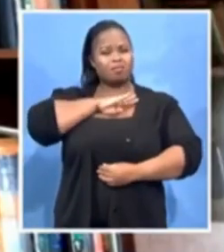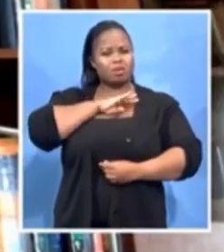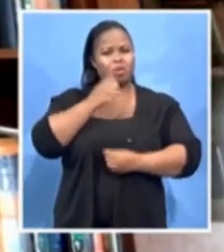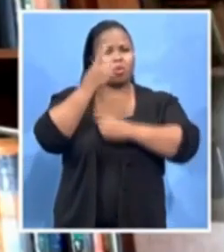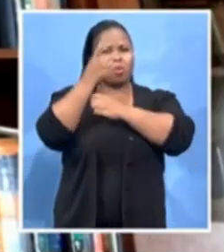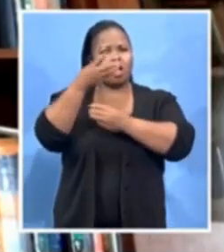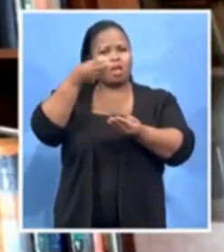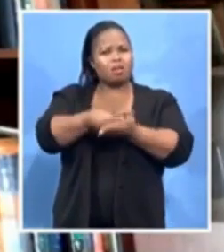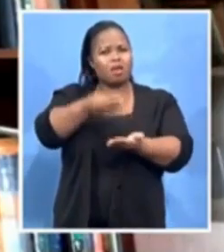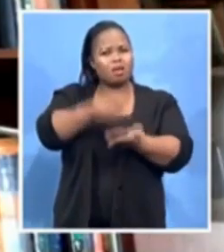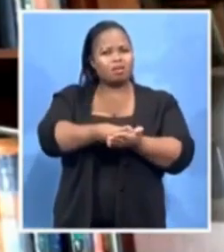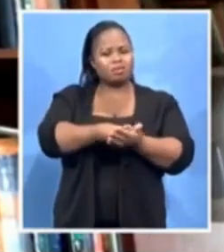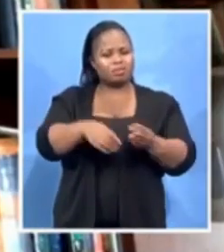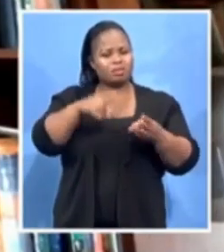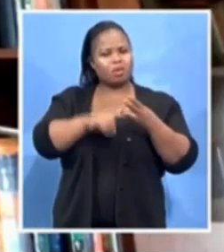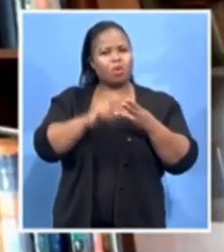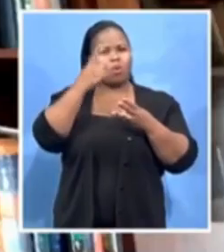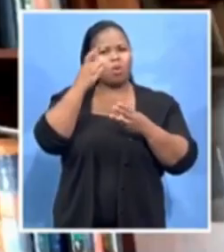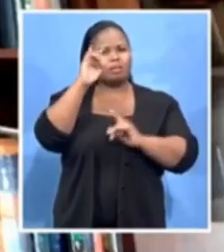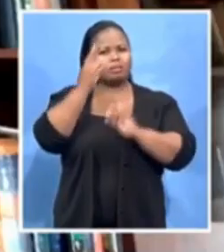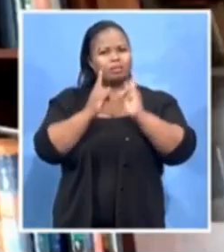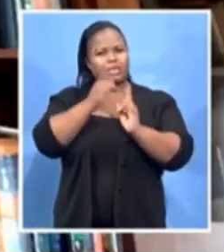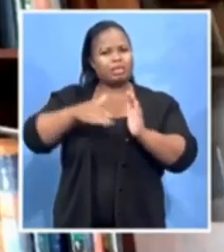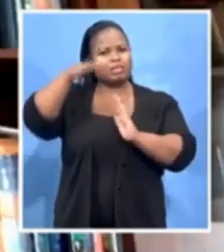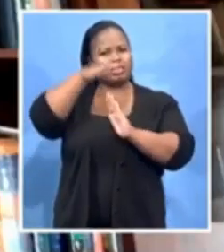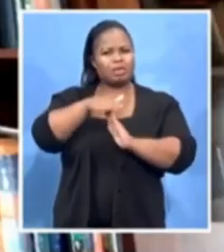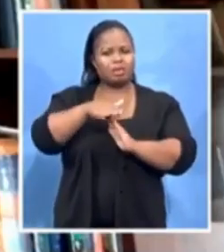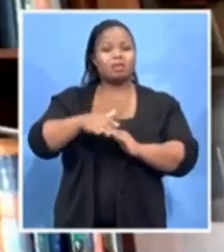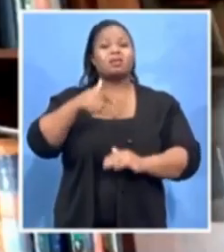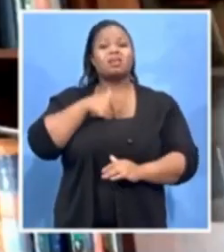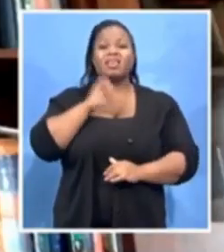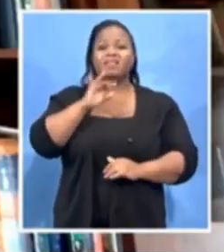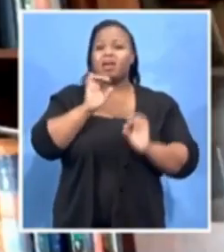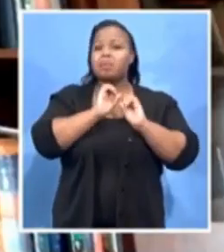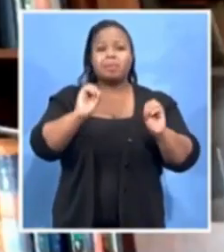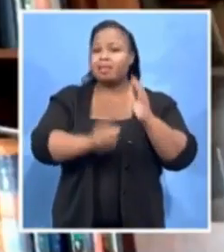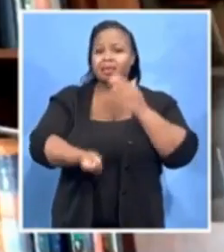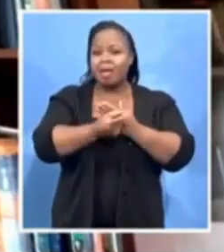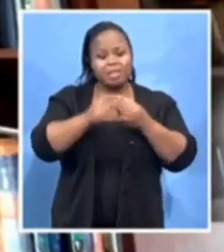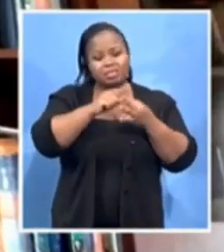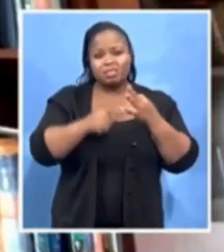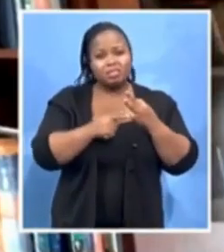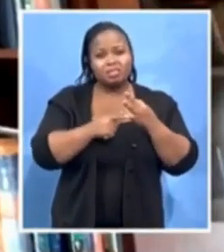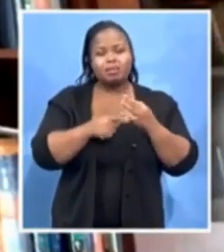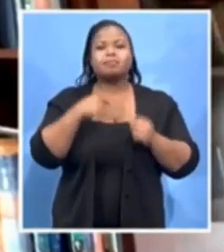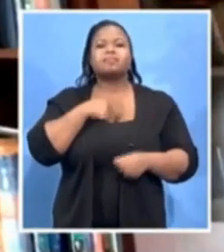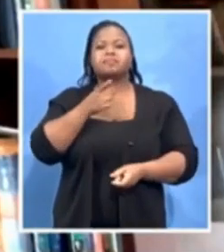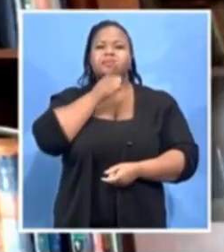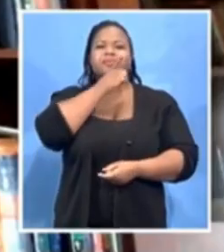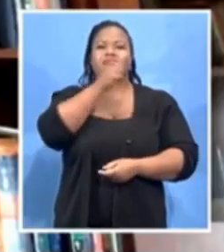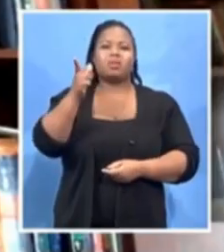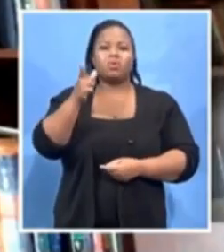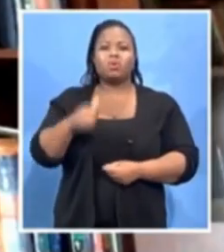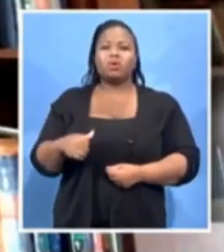capital, I am telling you that the erstwhile colonizer is going to ensure